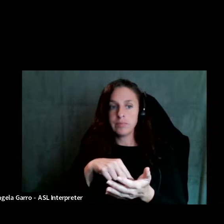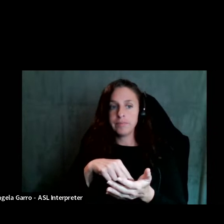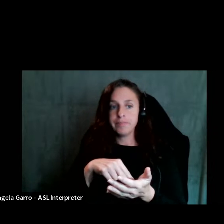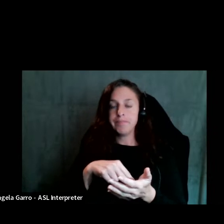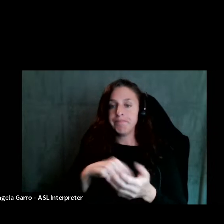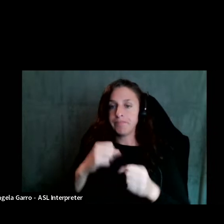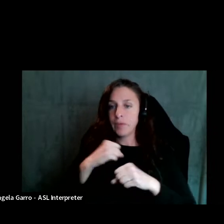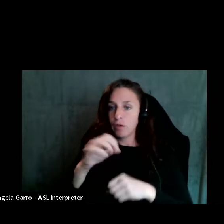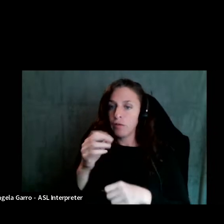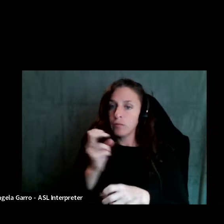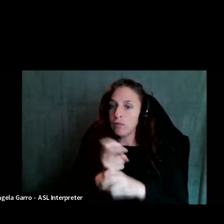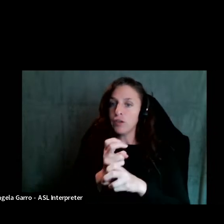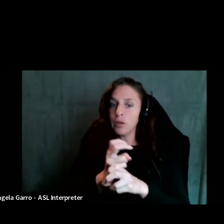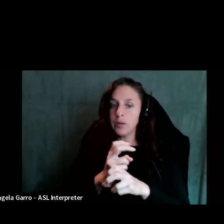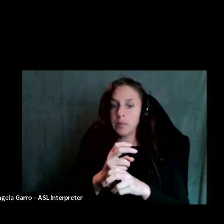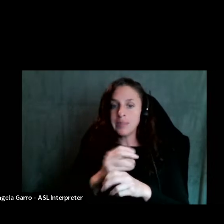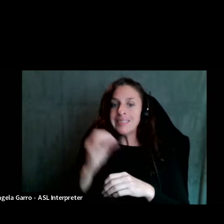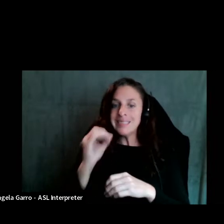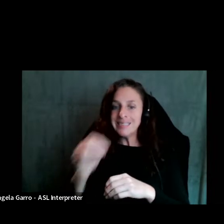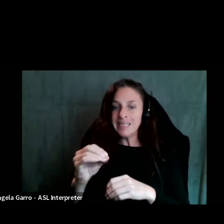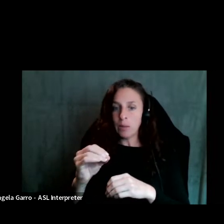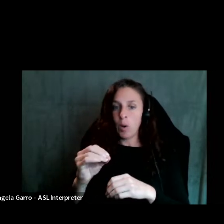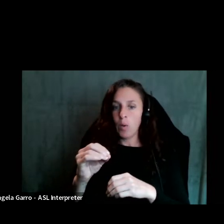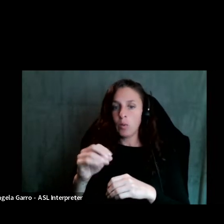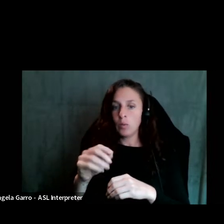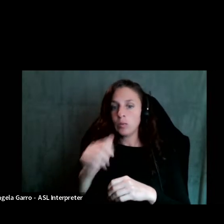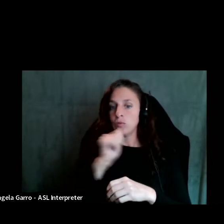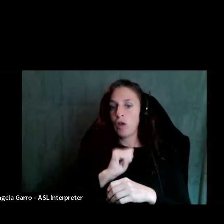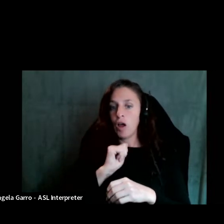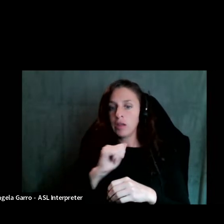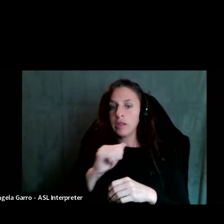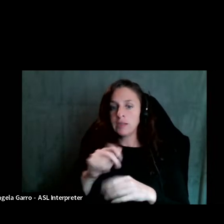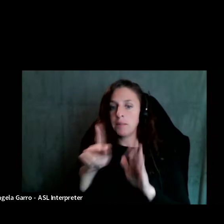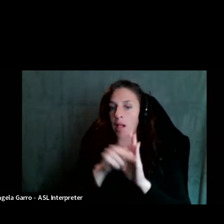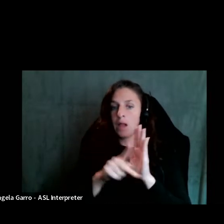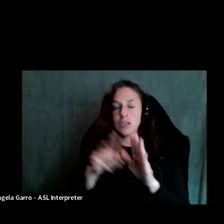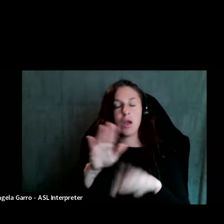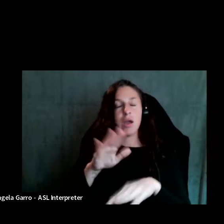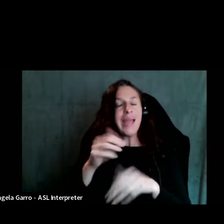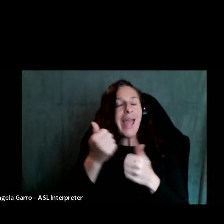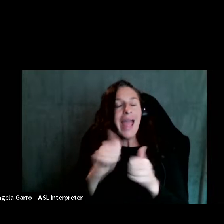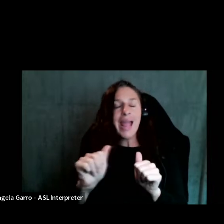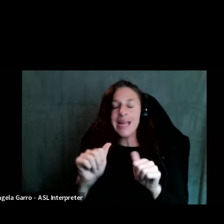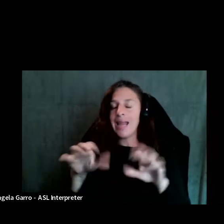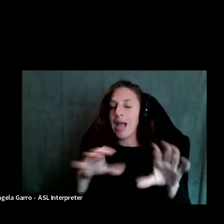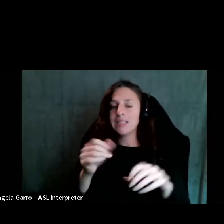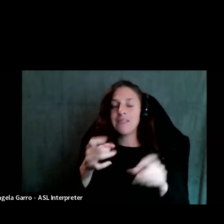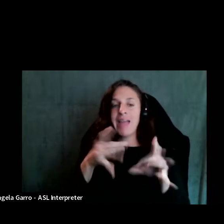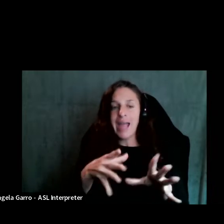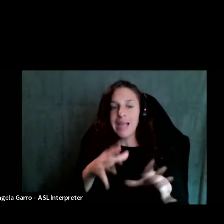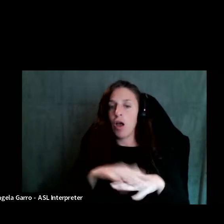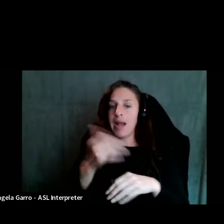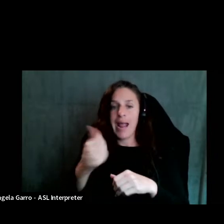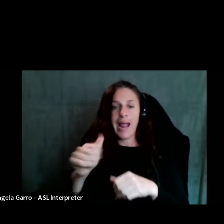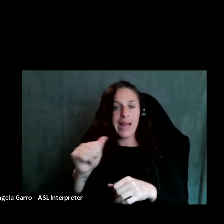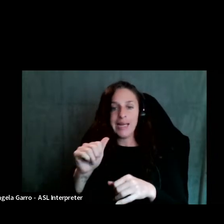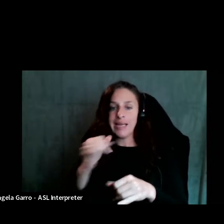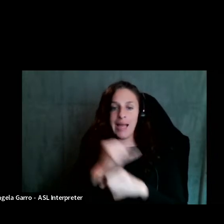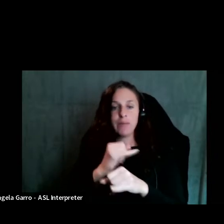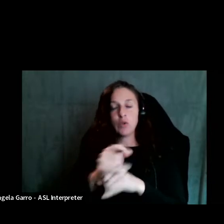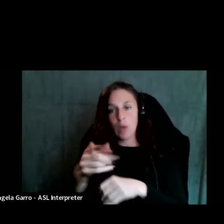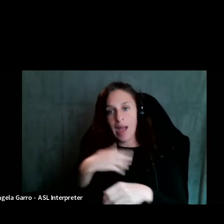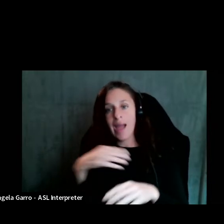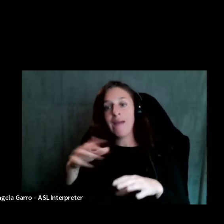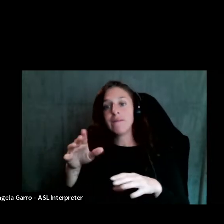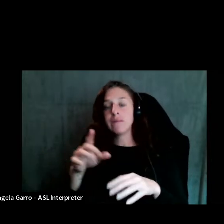First, enforce a zero tolerance policy for any and all acts of hate on our campuses. You have an obligation to investigate and report